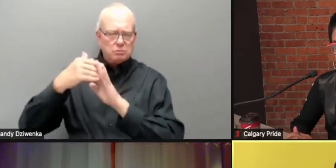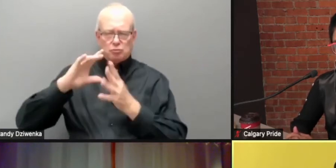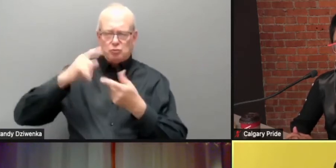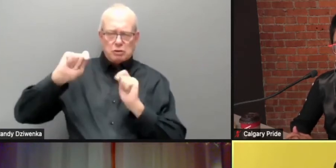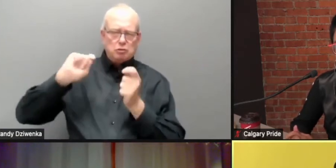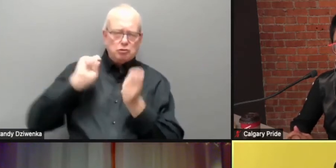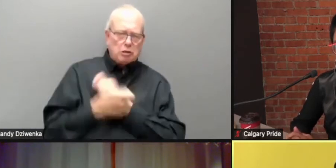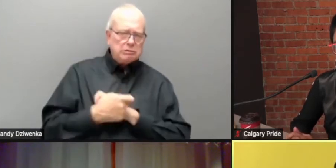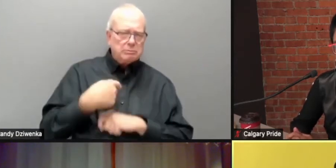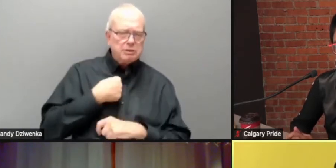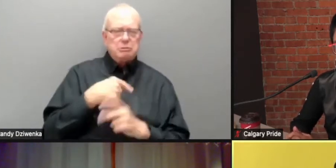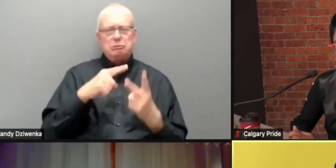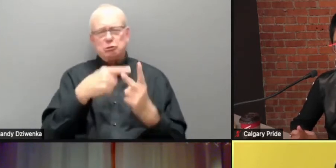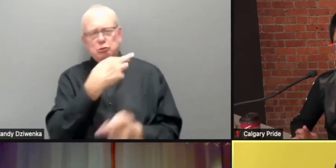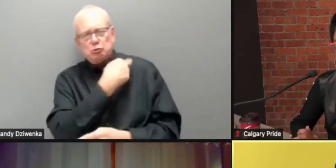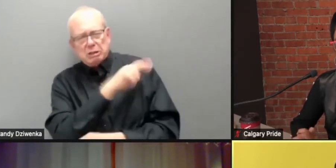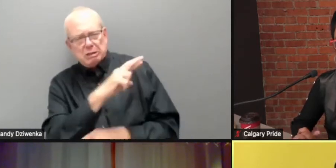just